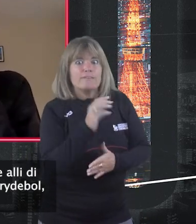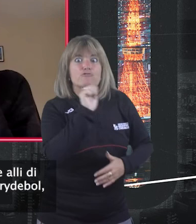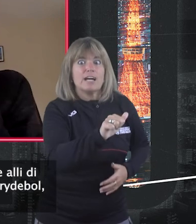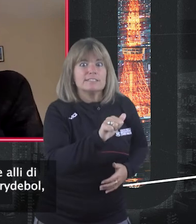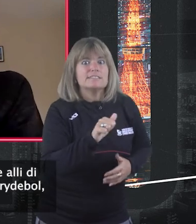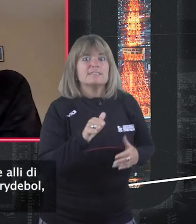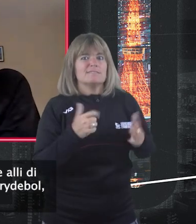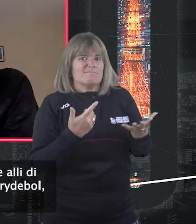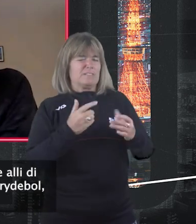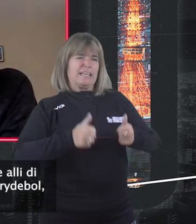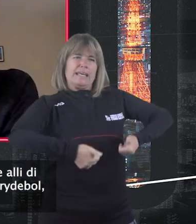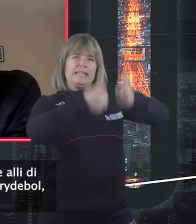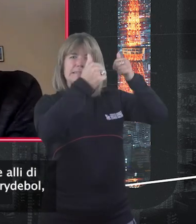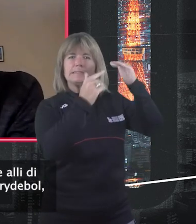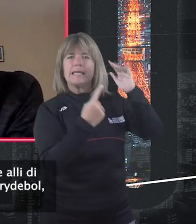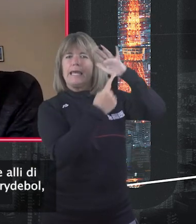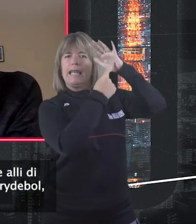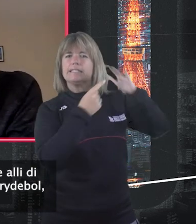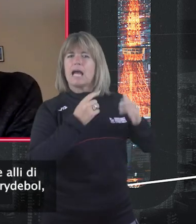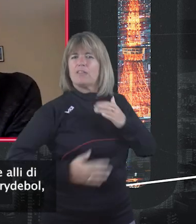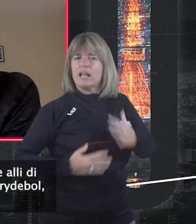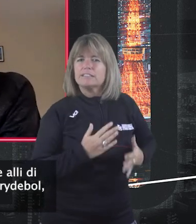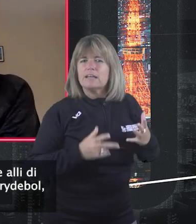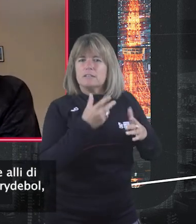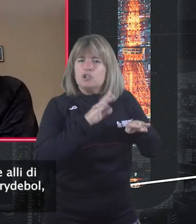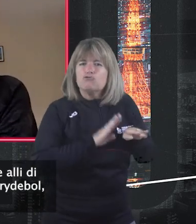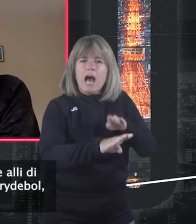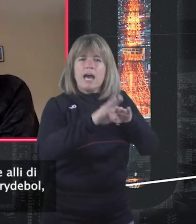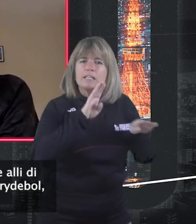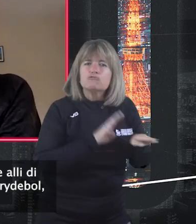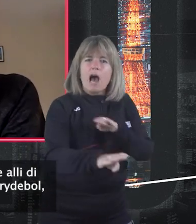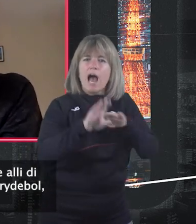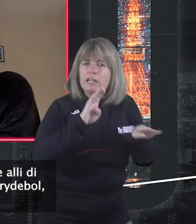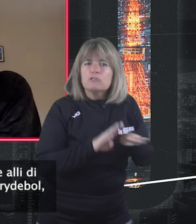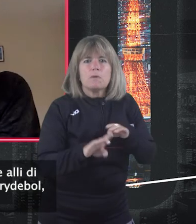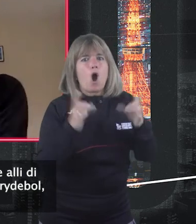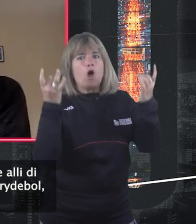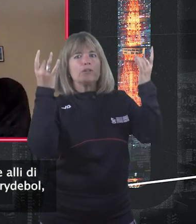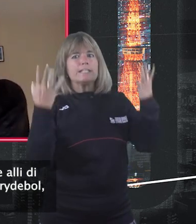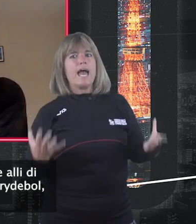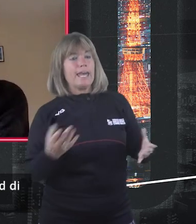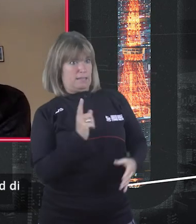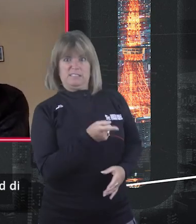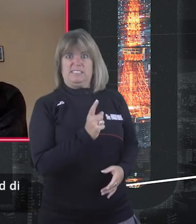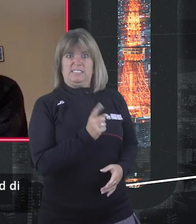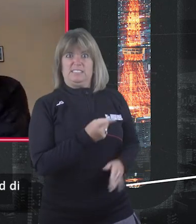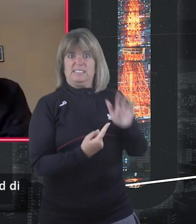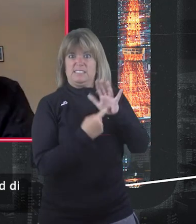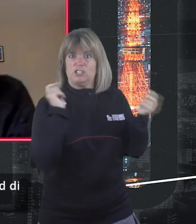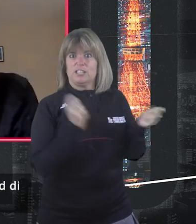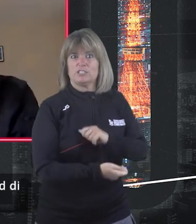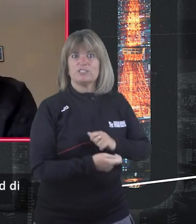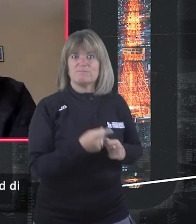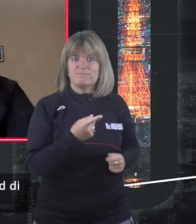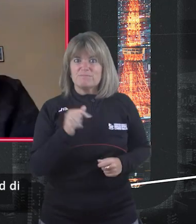but it's on the day that counts, which is so cliched, but from an elite element, that's what it's all about, isn't it? Yeah, literally. I think